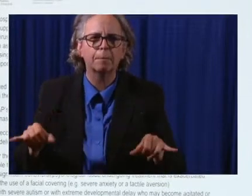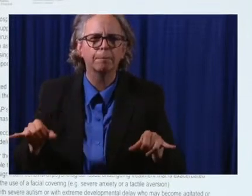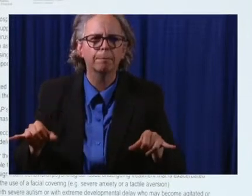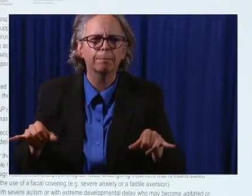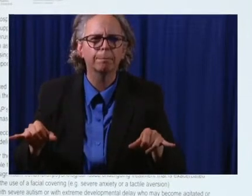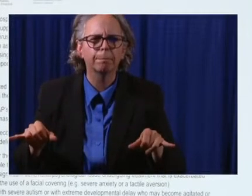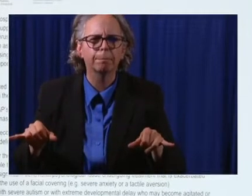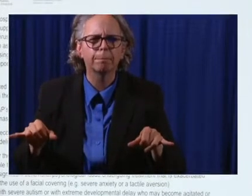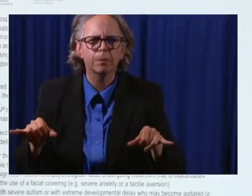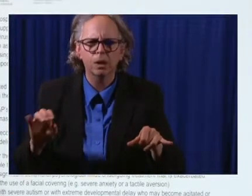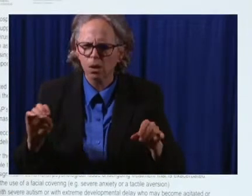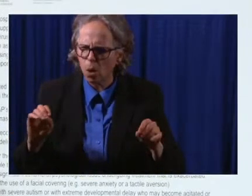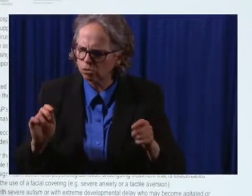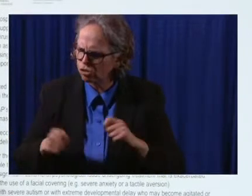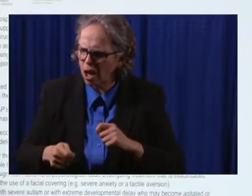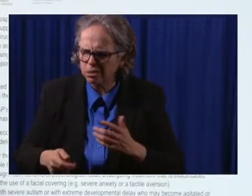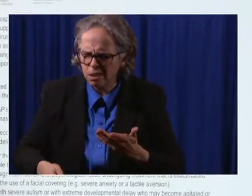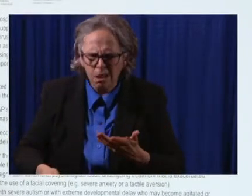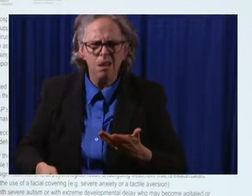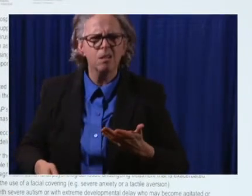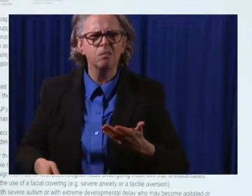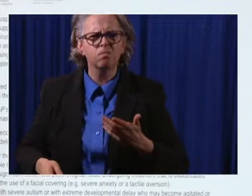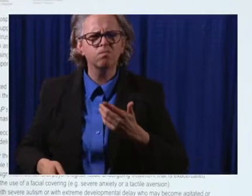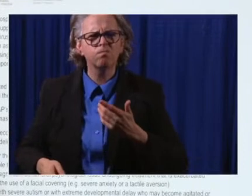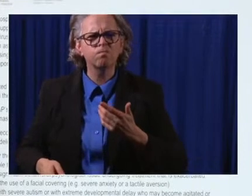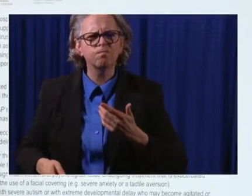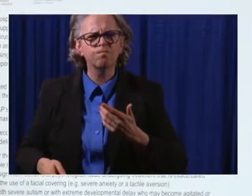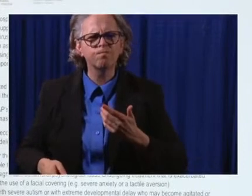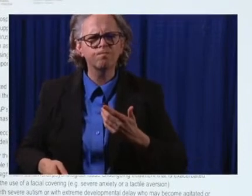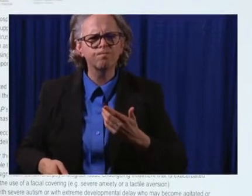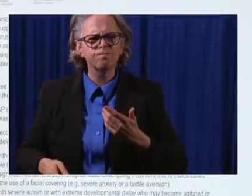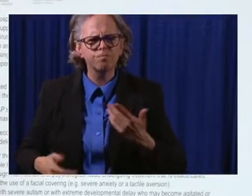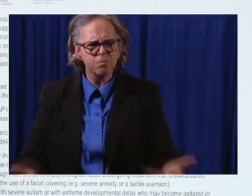Ohioans are saying to the state legislature, do something.